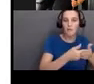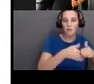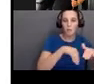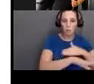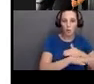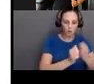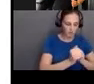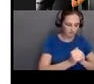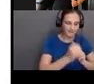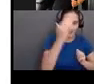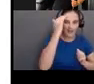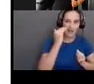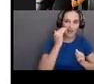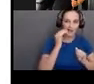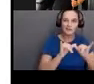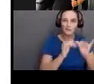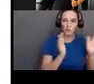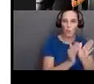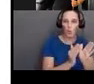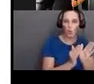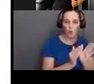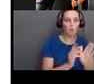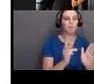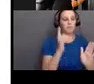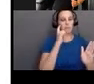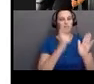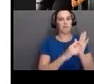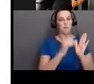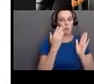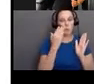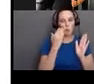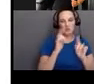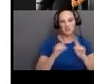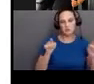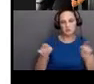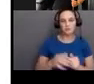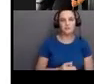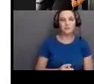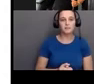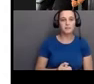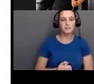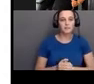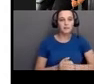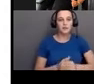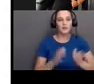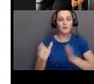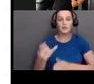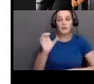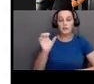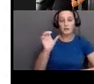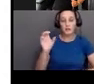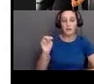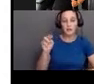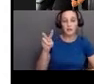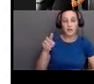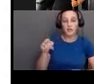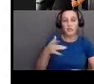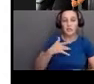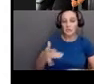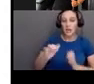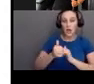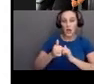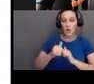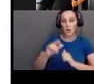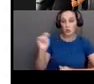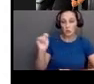it's transmitted differently, transmitted by body fluids, mainly urine and saliva, mainly the urine and